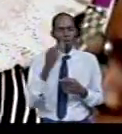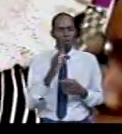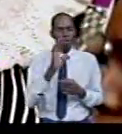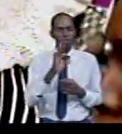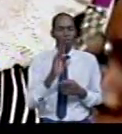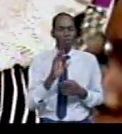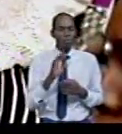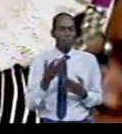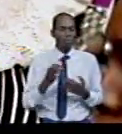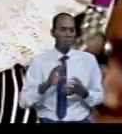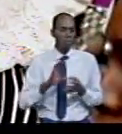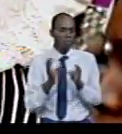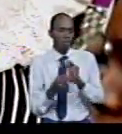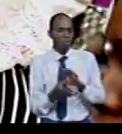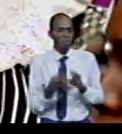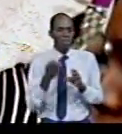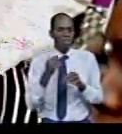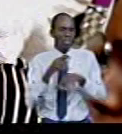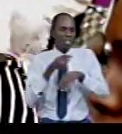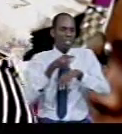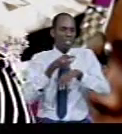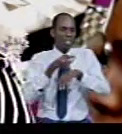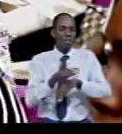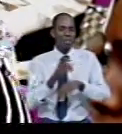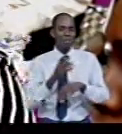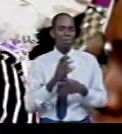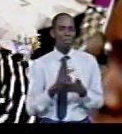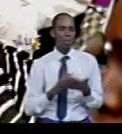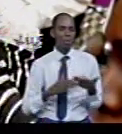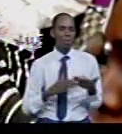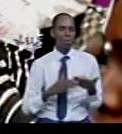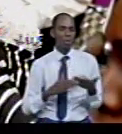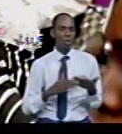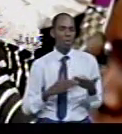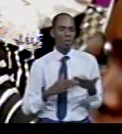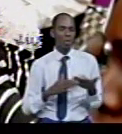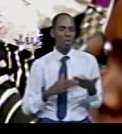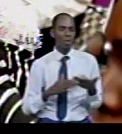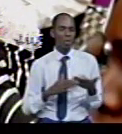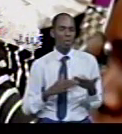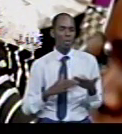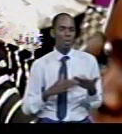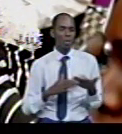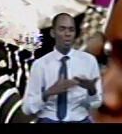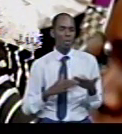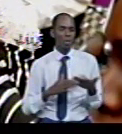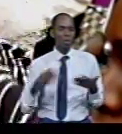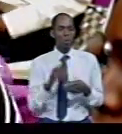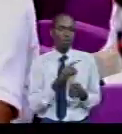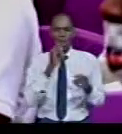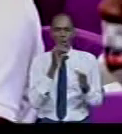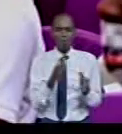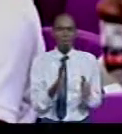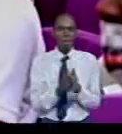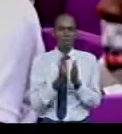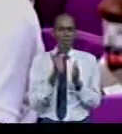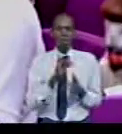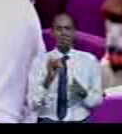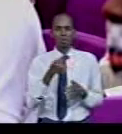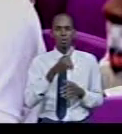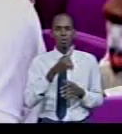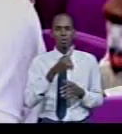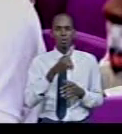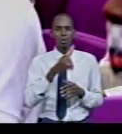the early period of his coming to the Lord. I'm asking you the question, can you refer to such